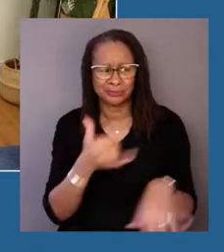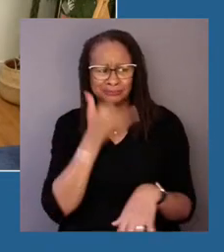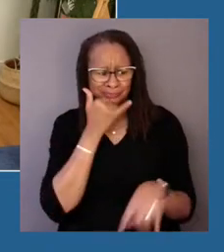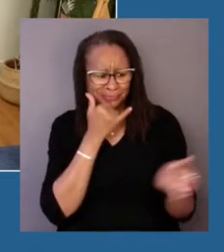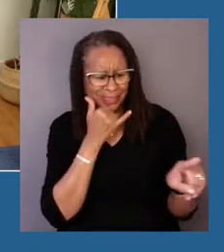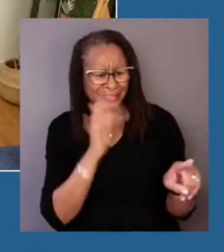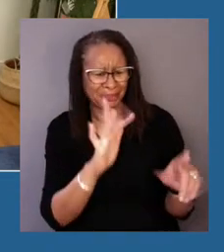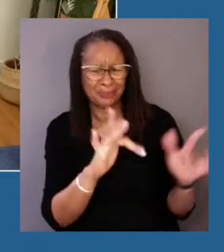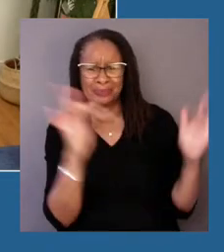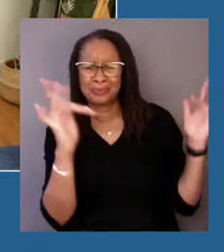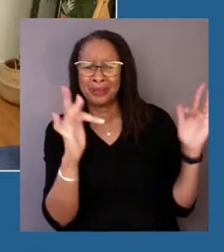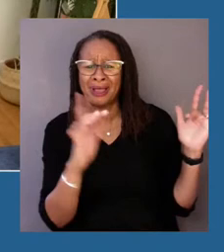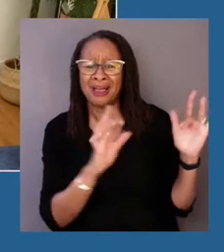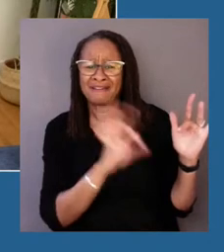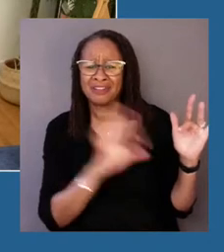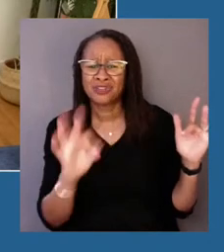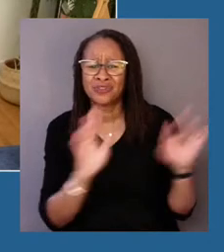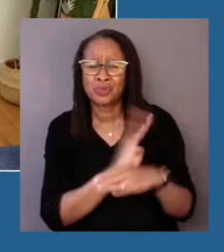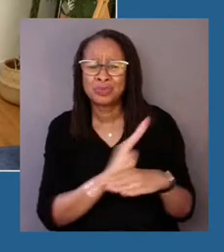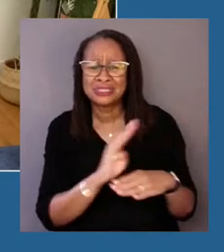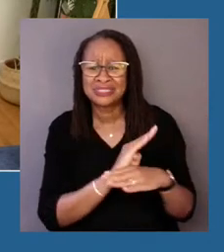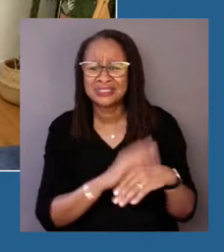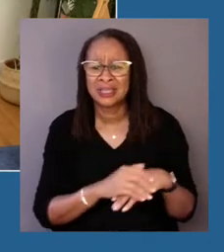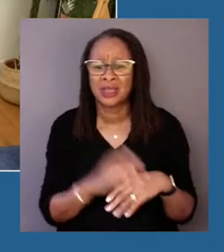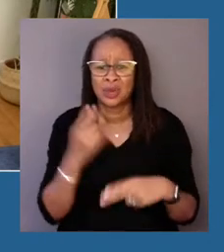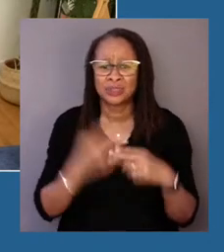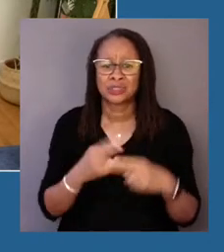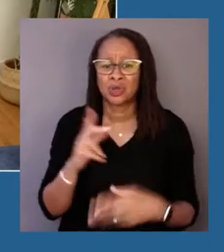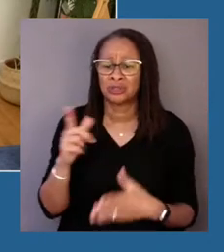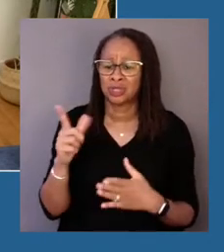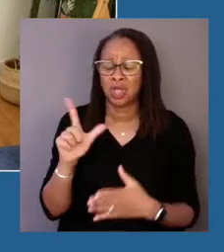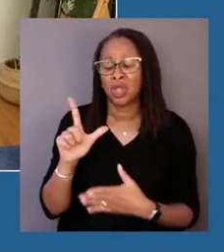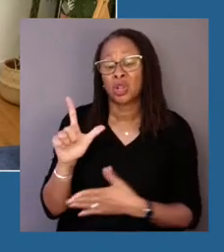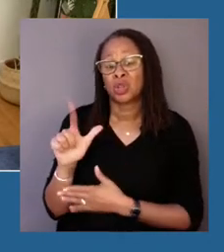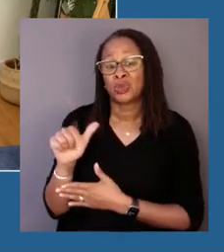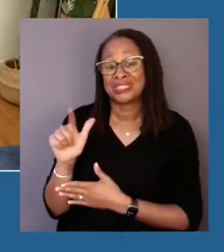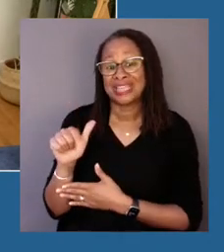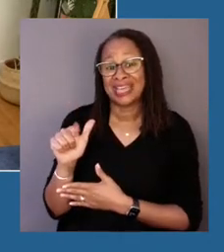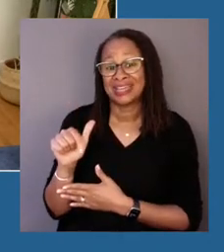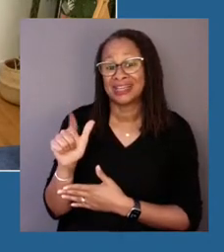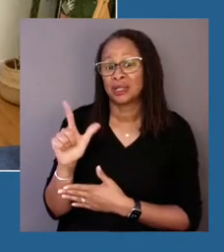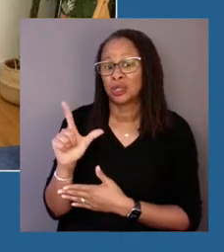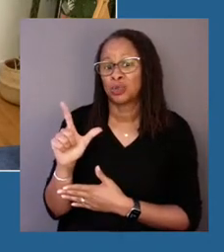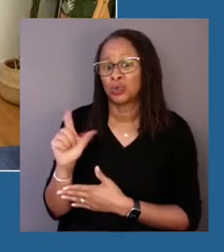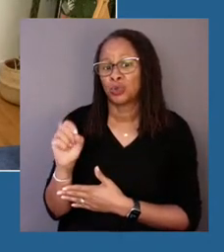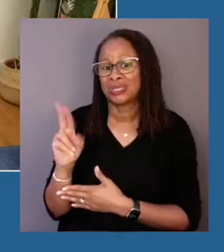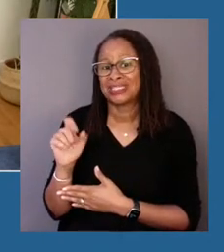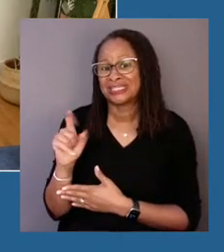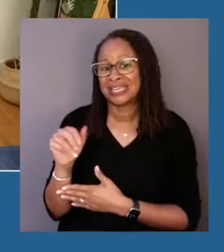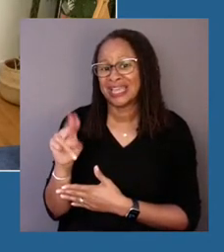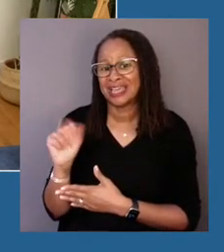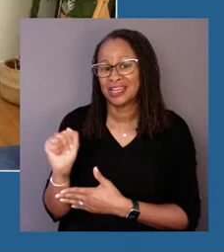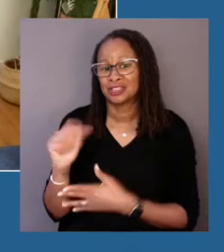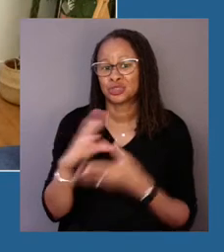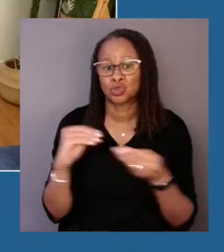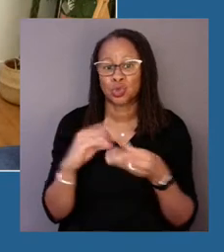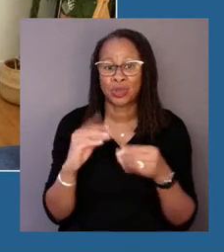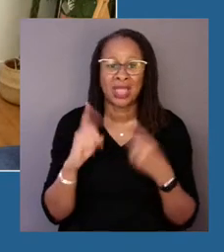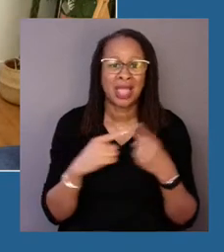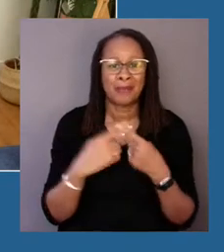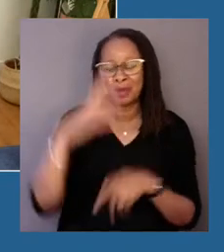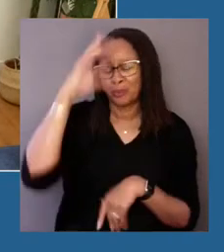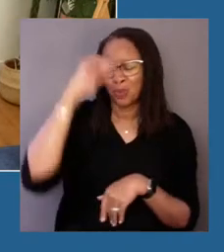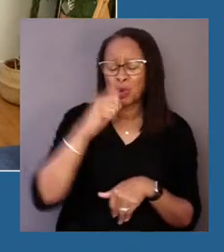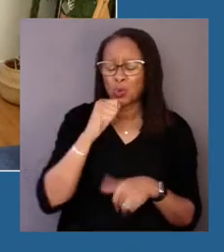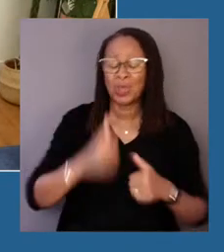know, the fossil fuel industry. It's called Louisiana Story. And it's just like about a boy that lives near an oil field, you